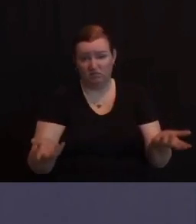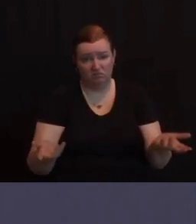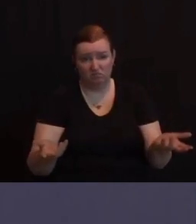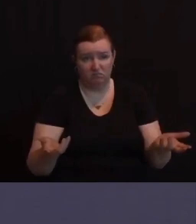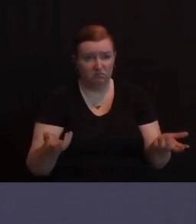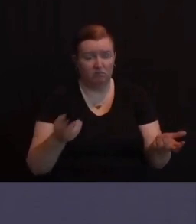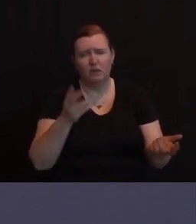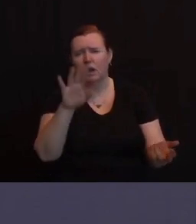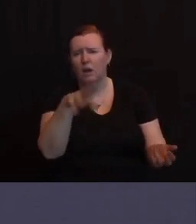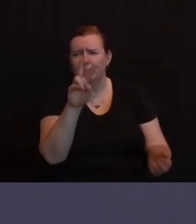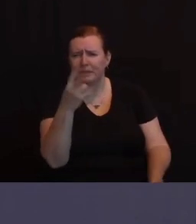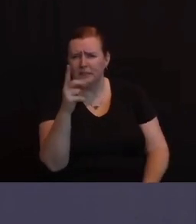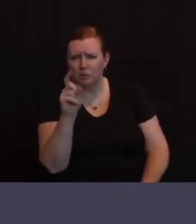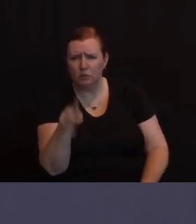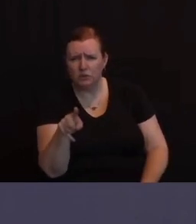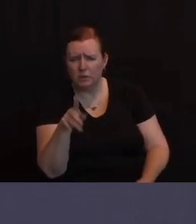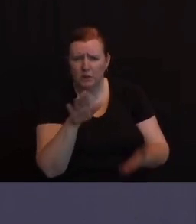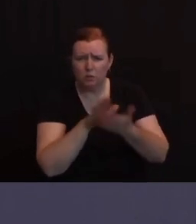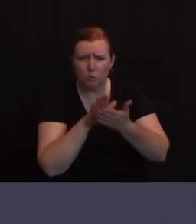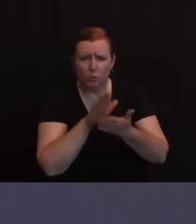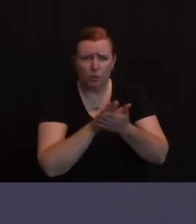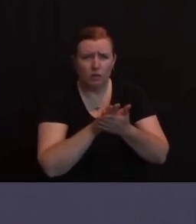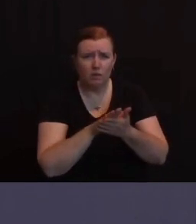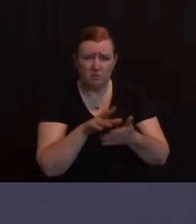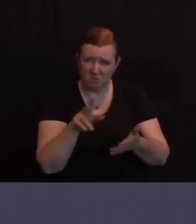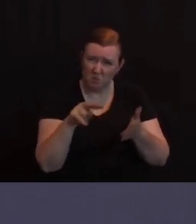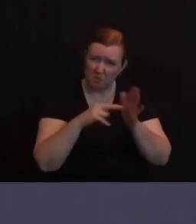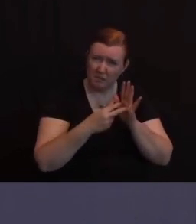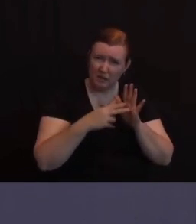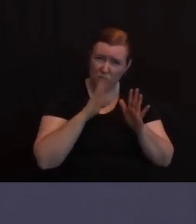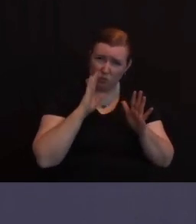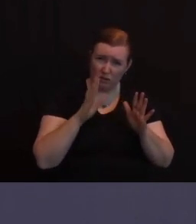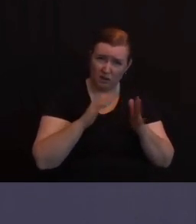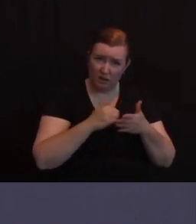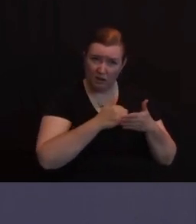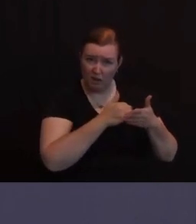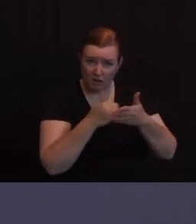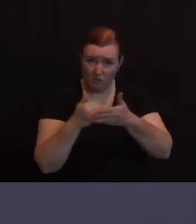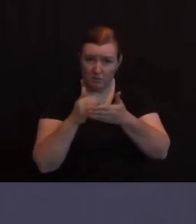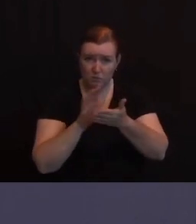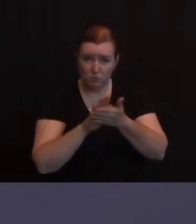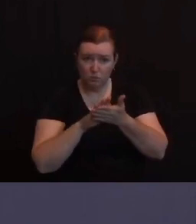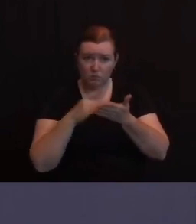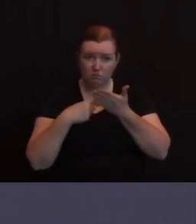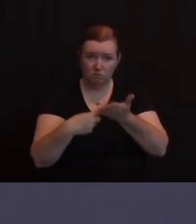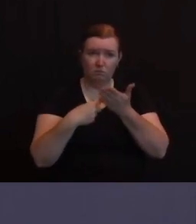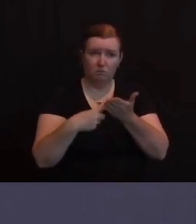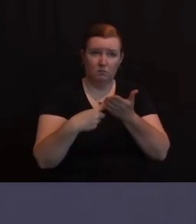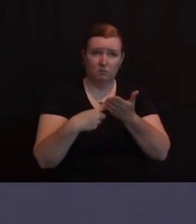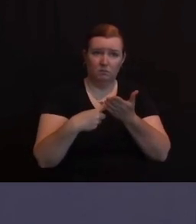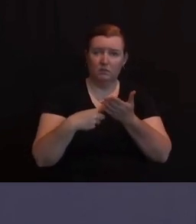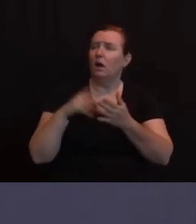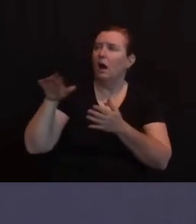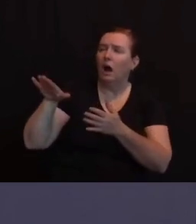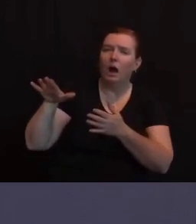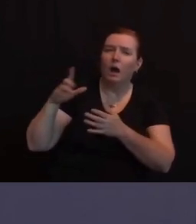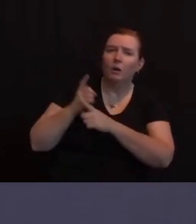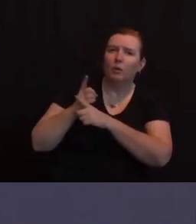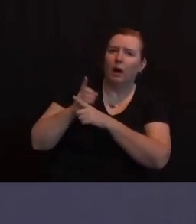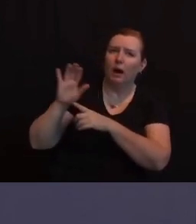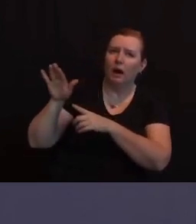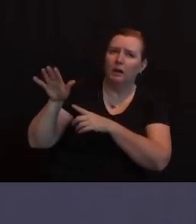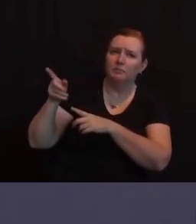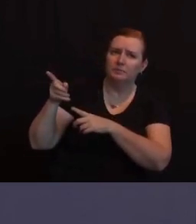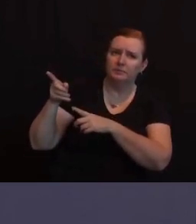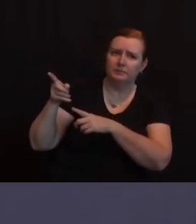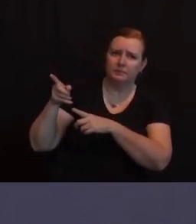question about school. Do we expect guidance? Is that you said? Any other guidance under consideration, given the fact